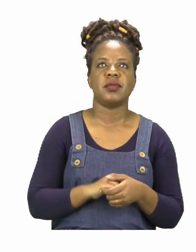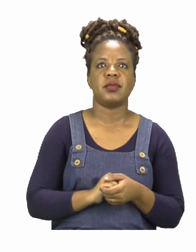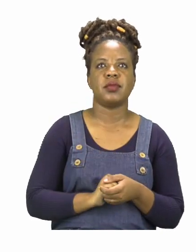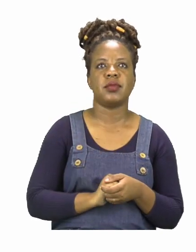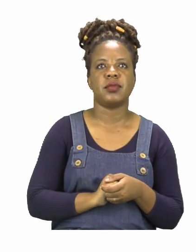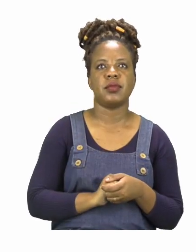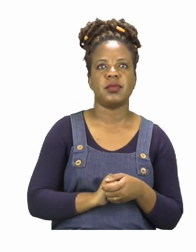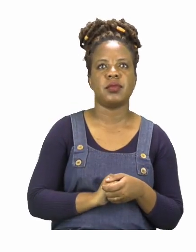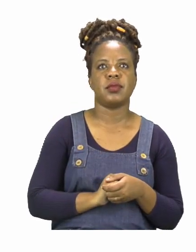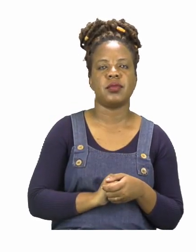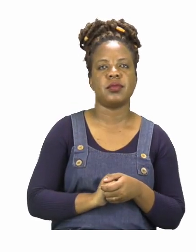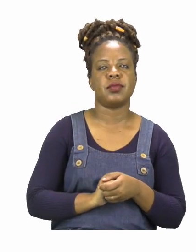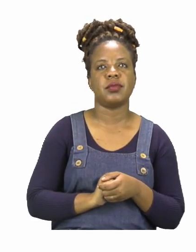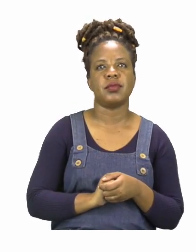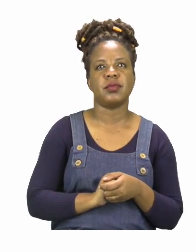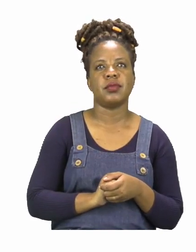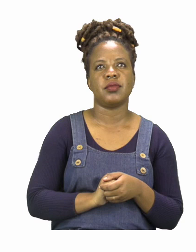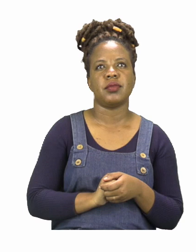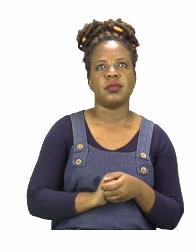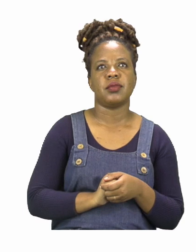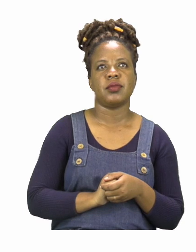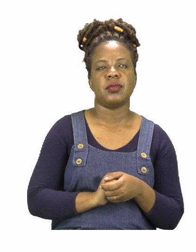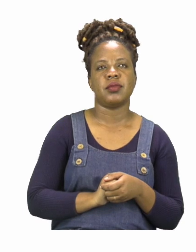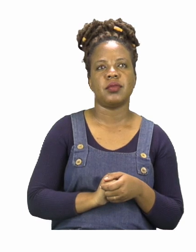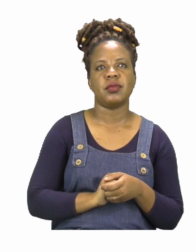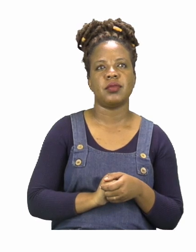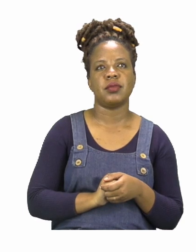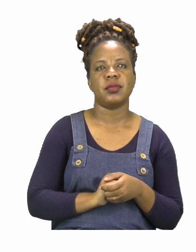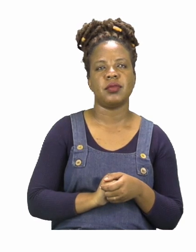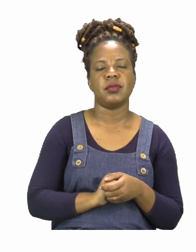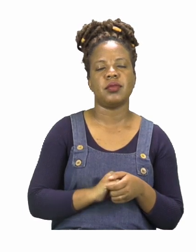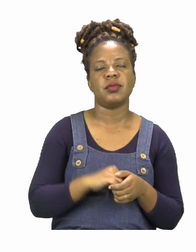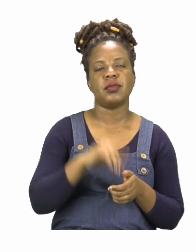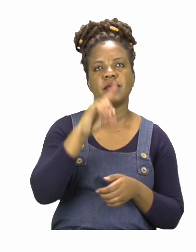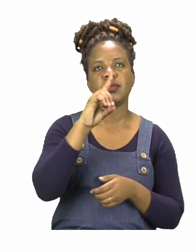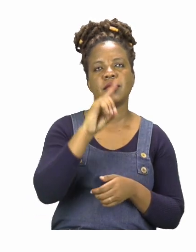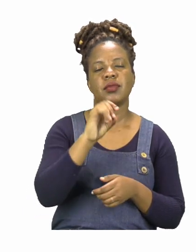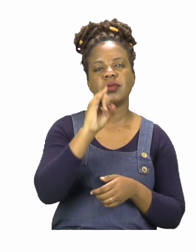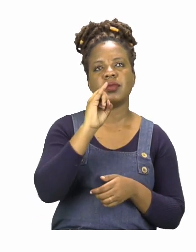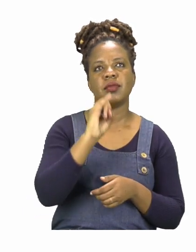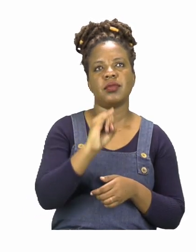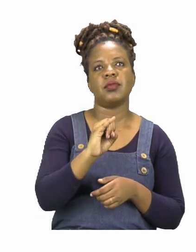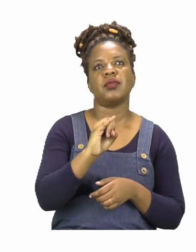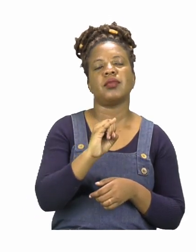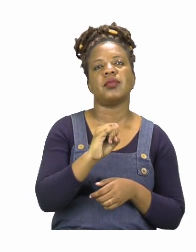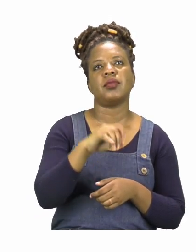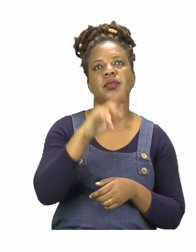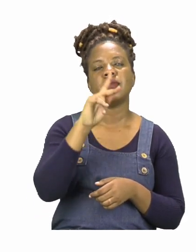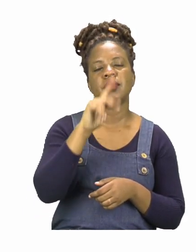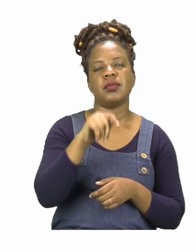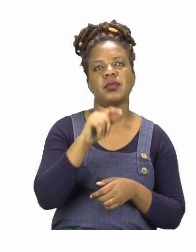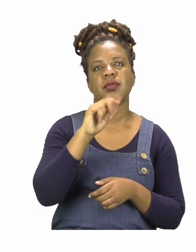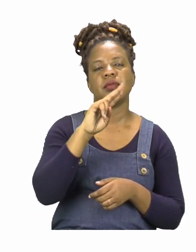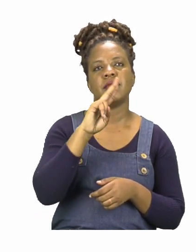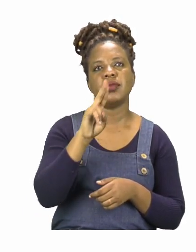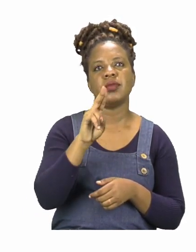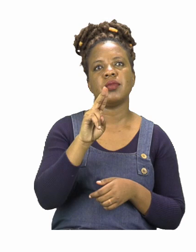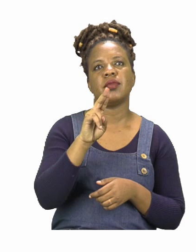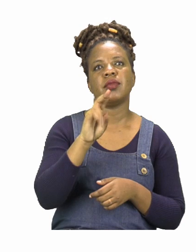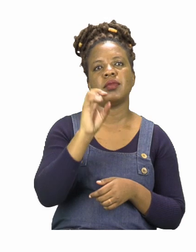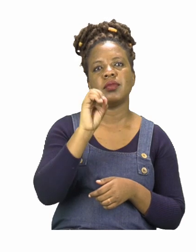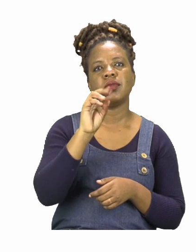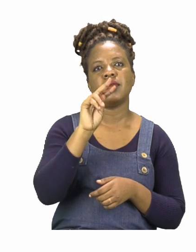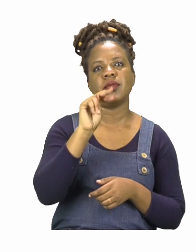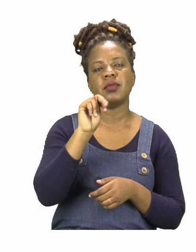doing diphthongs. Now, diphthongs are when we have two vowels that show up in the same